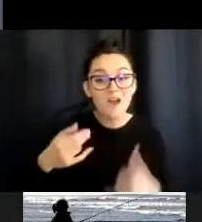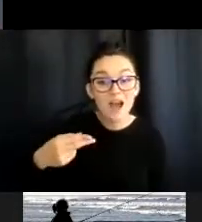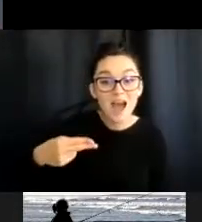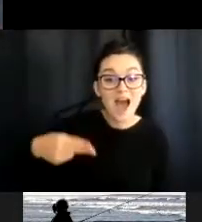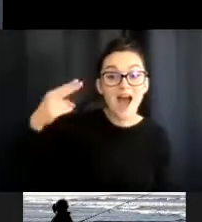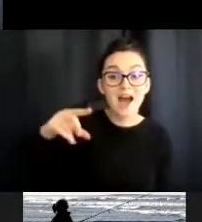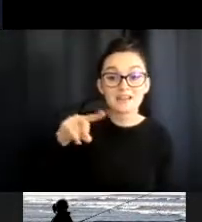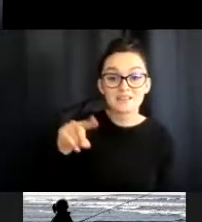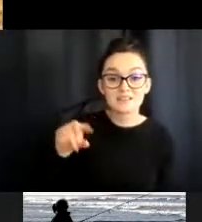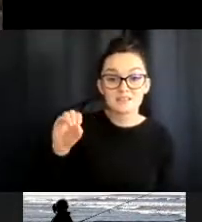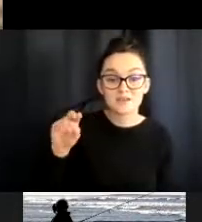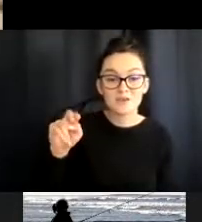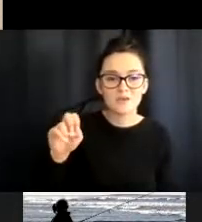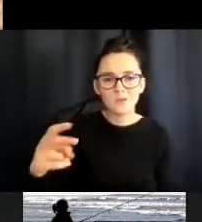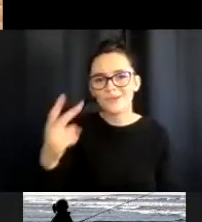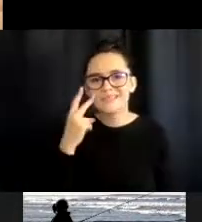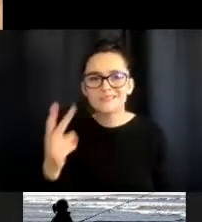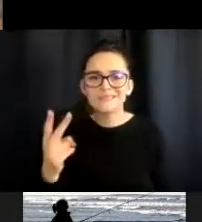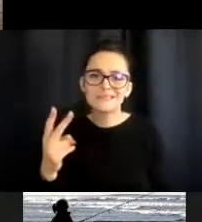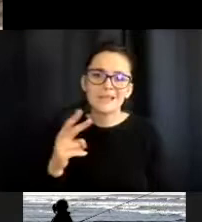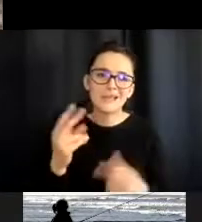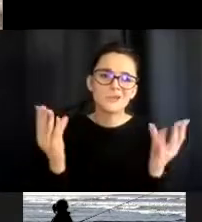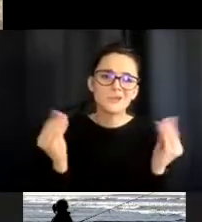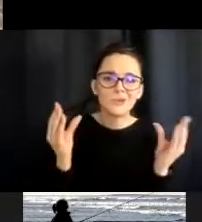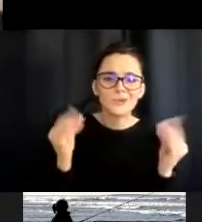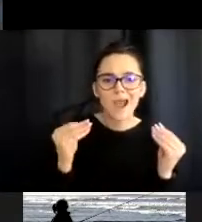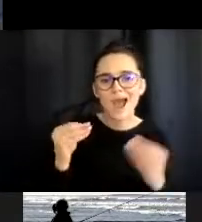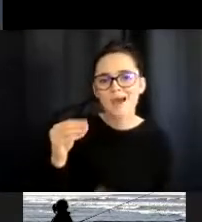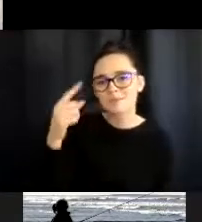shore crabs and black turbans.